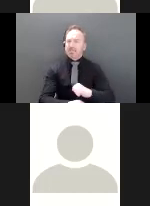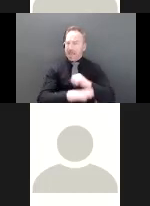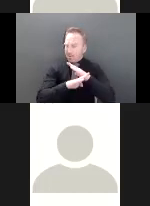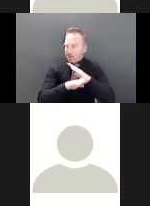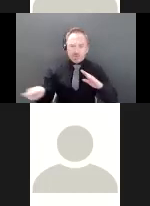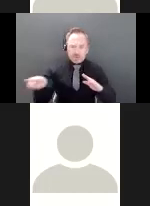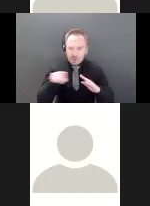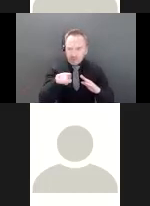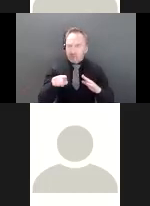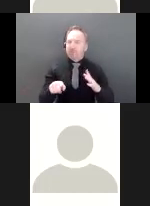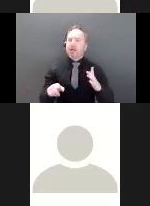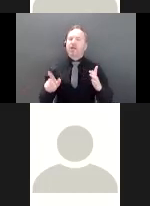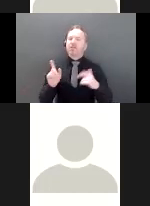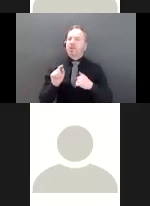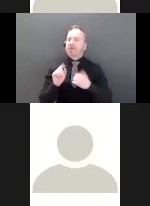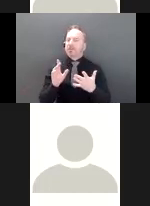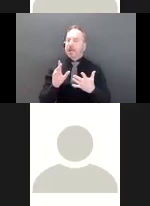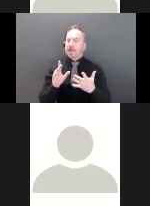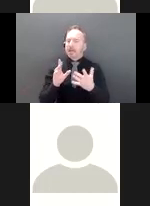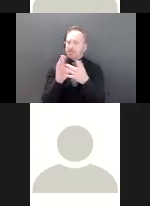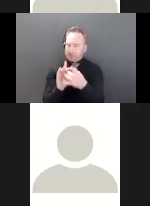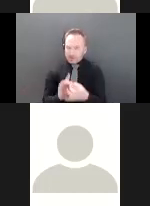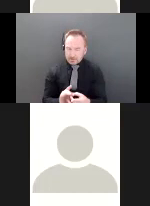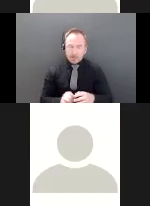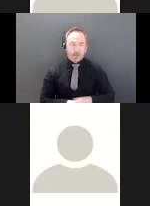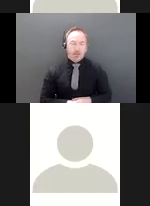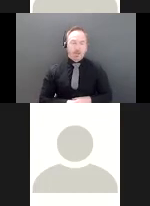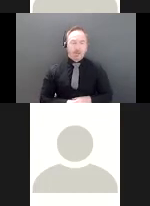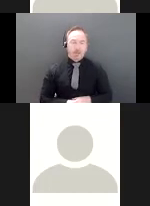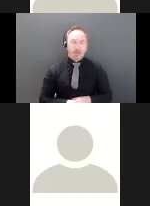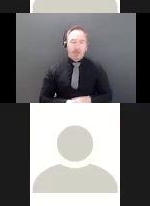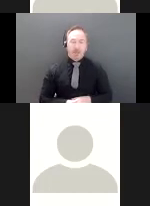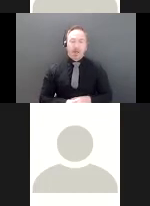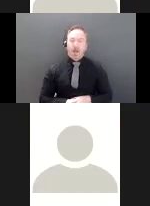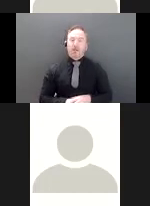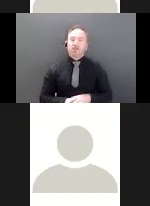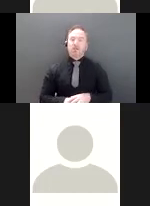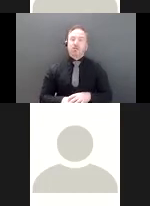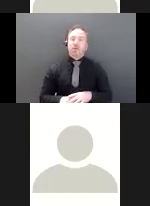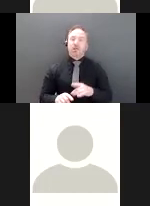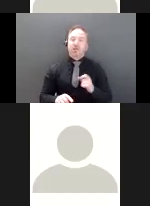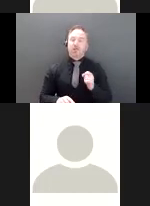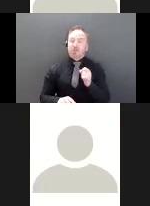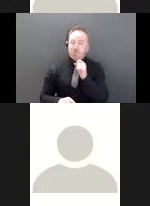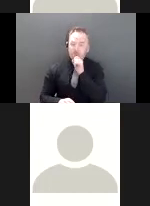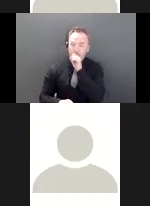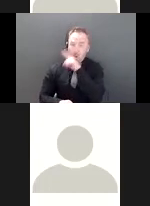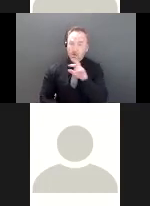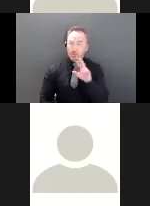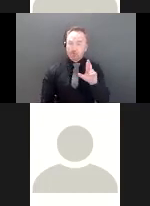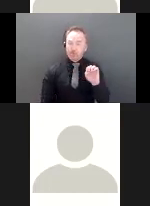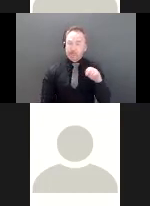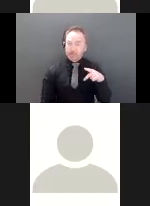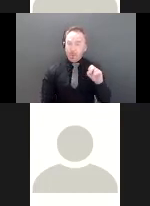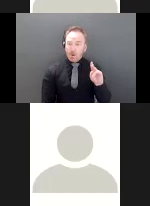identified these to actually reporting. Reporting, I think that language, is that to a support? Is